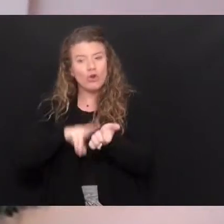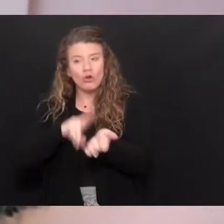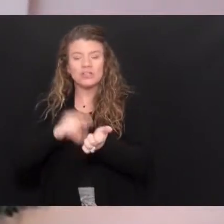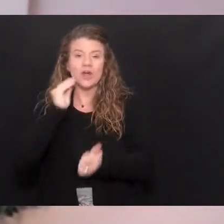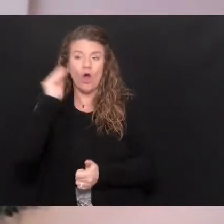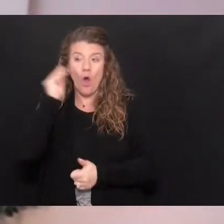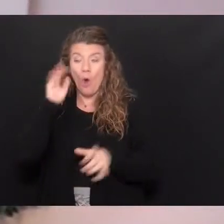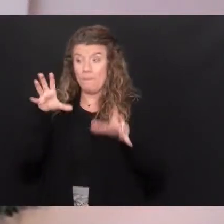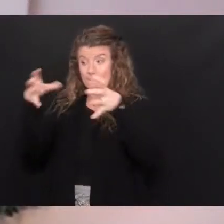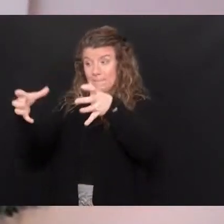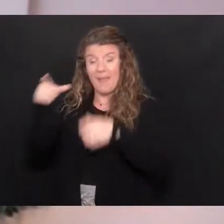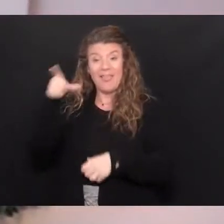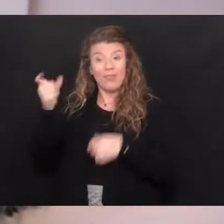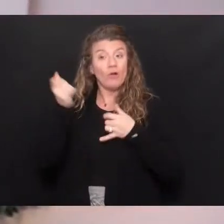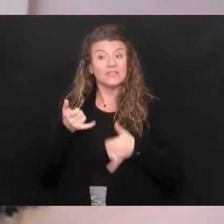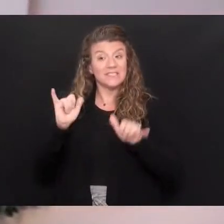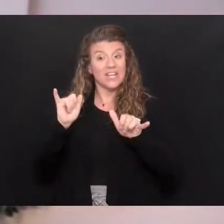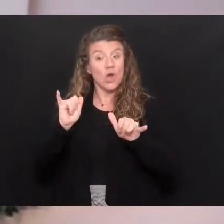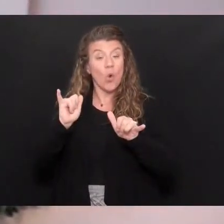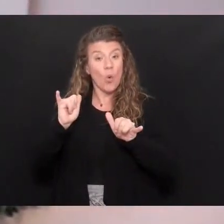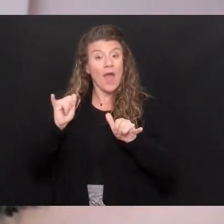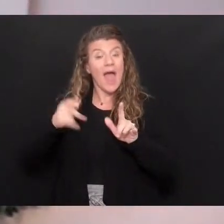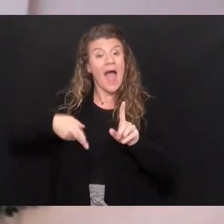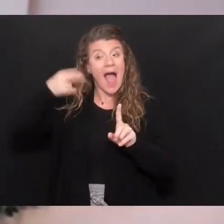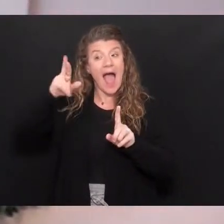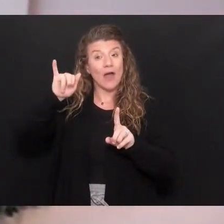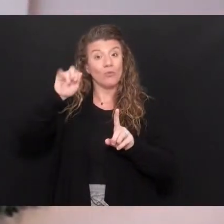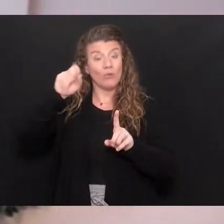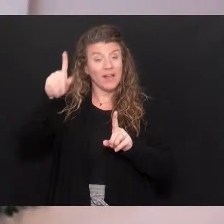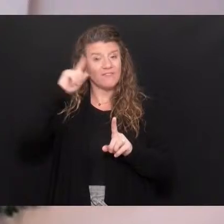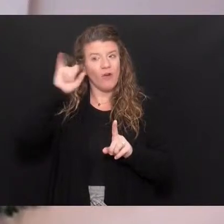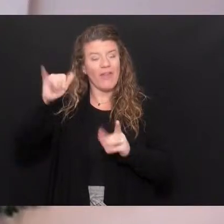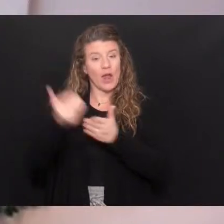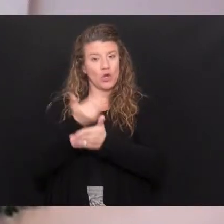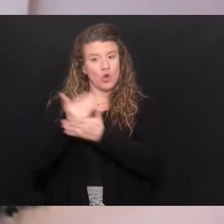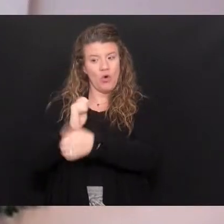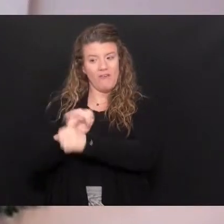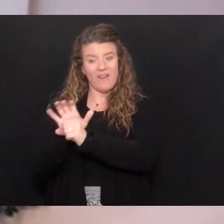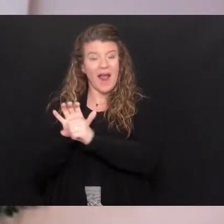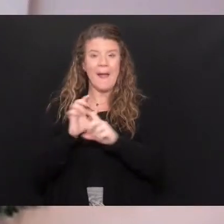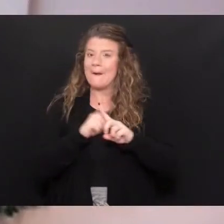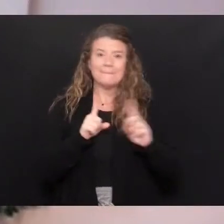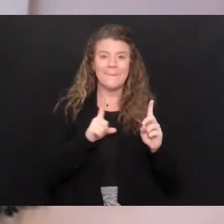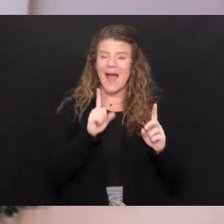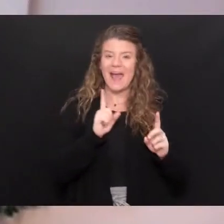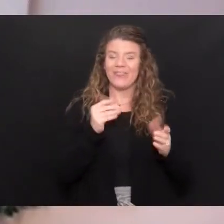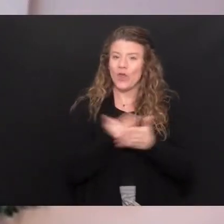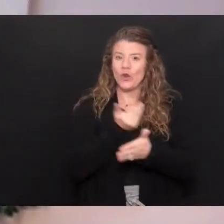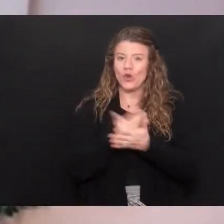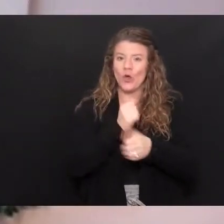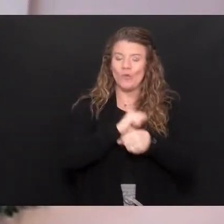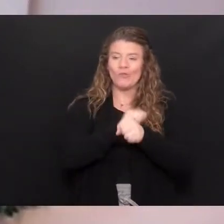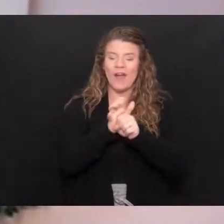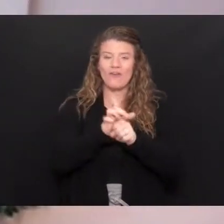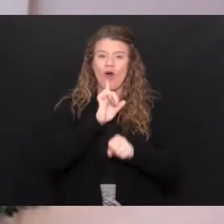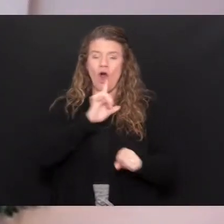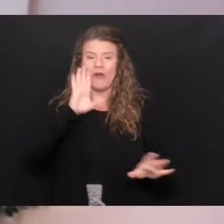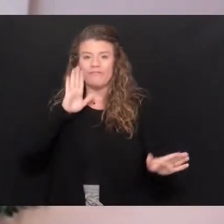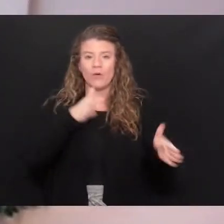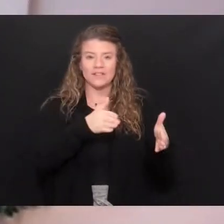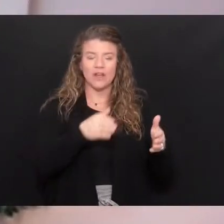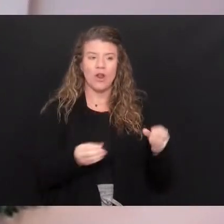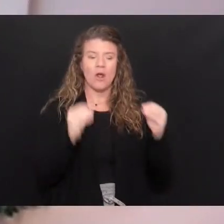still vulnerable to the new variants, but these variants now are targeting a different section, a different sector of